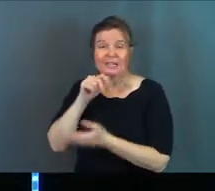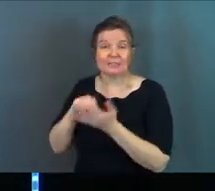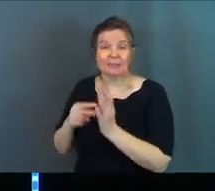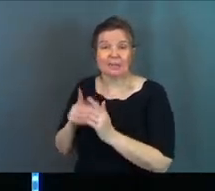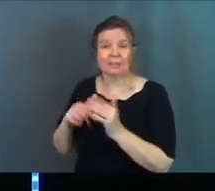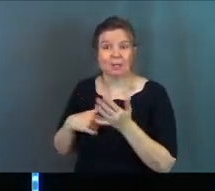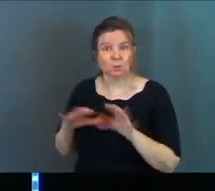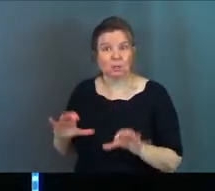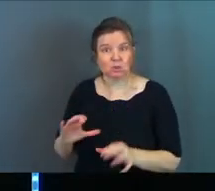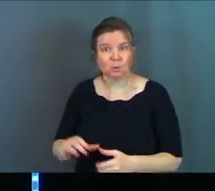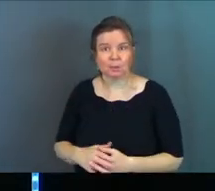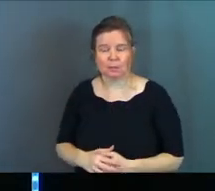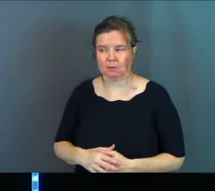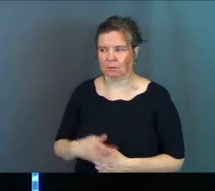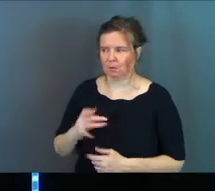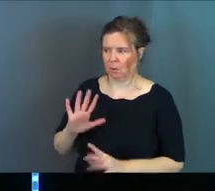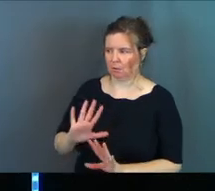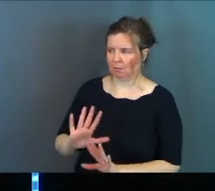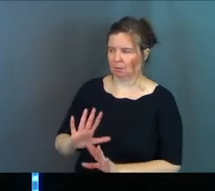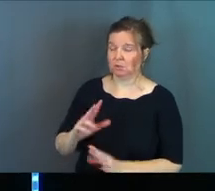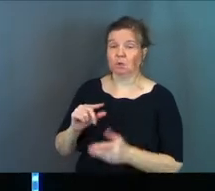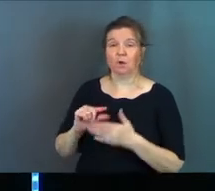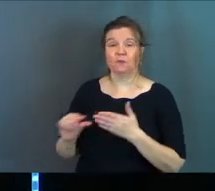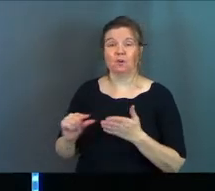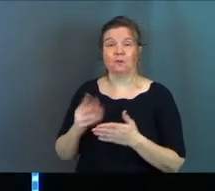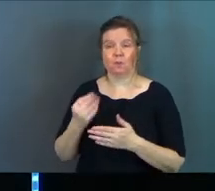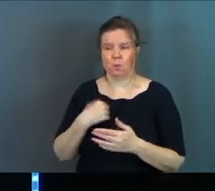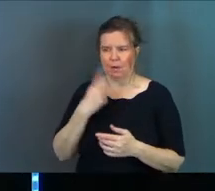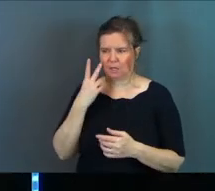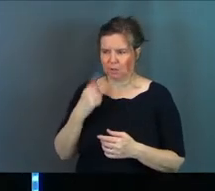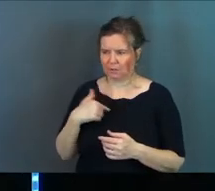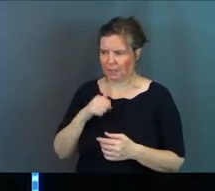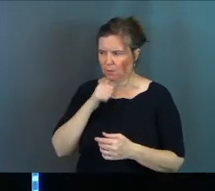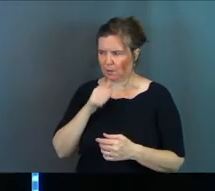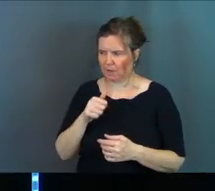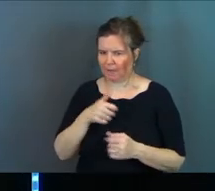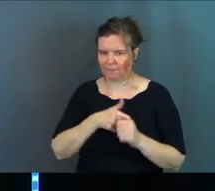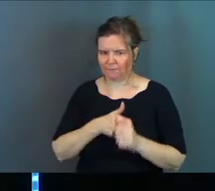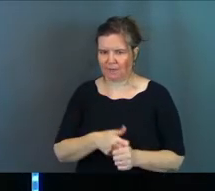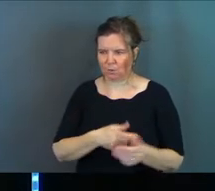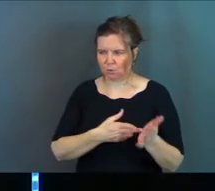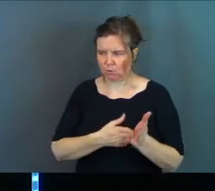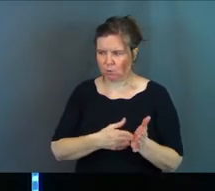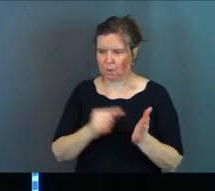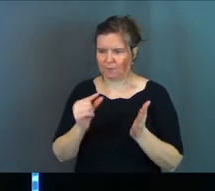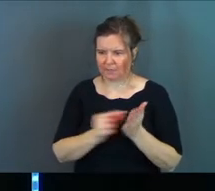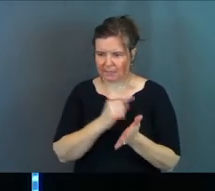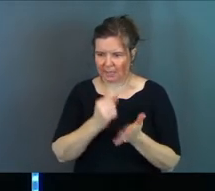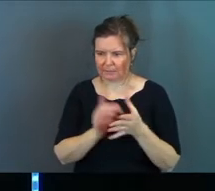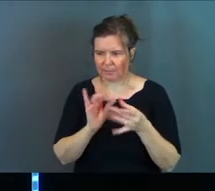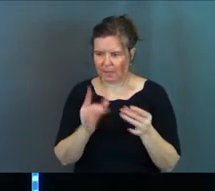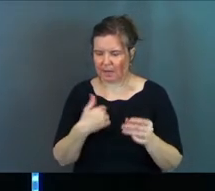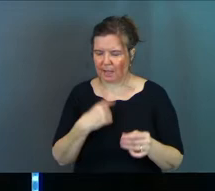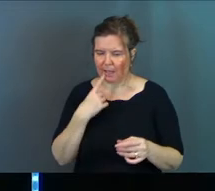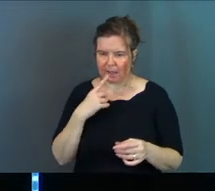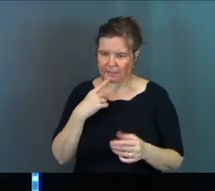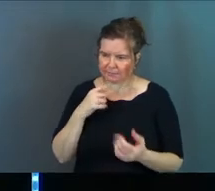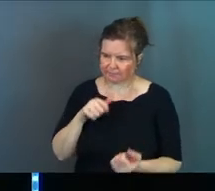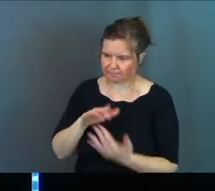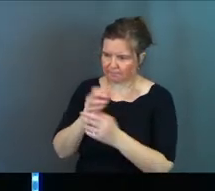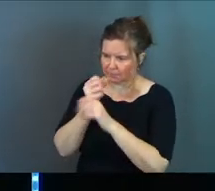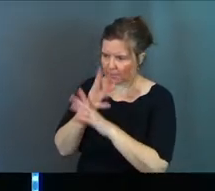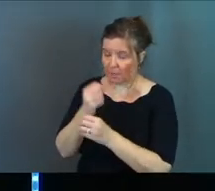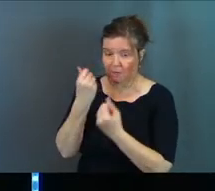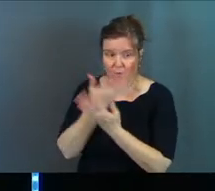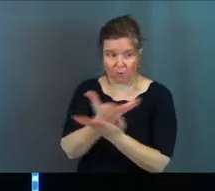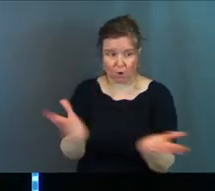to be, but that's what he's doing. And so verse 14, when I saw that they were not following the truth of the gospel message, I said to Peter